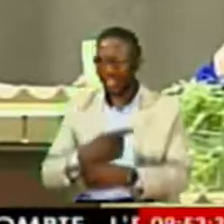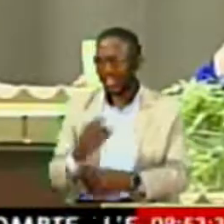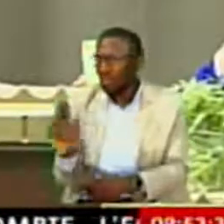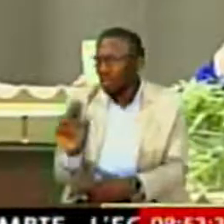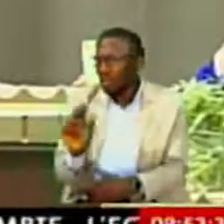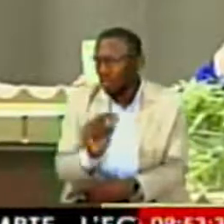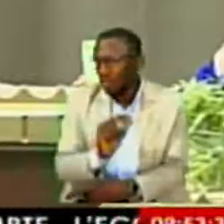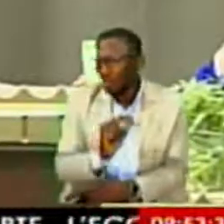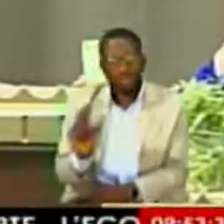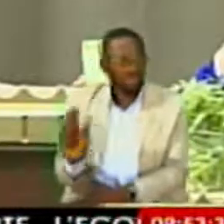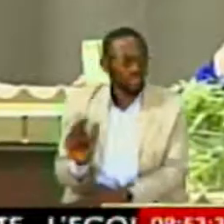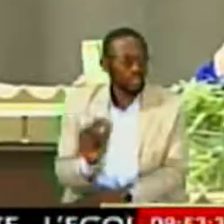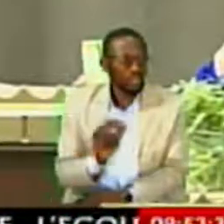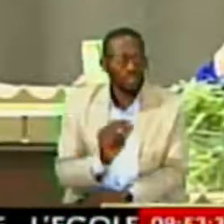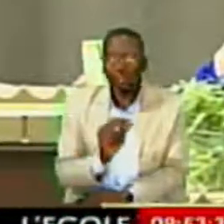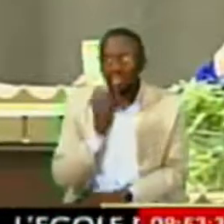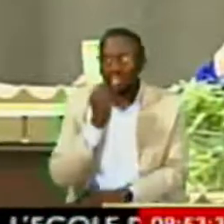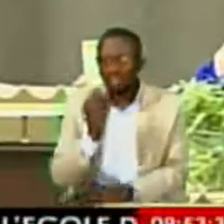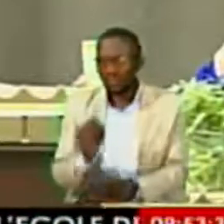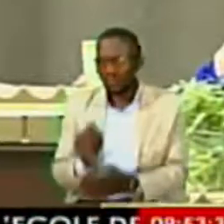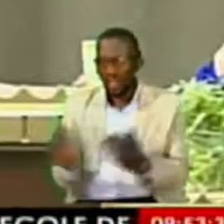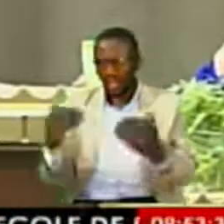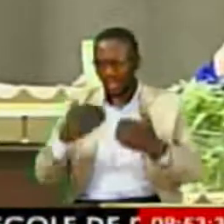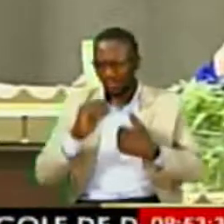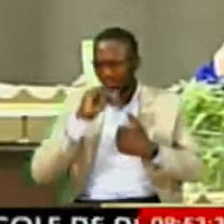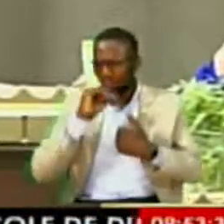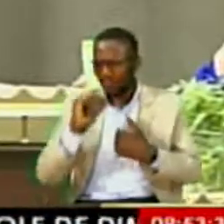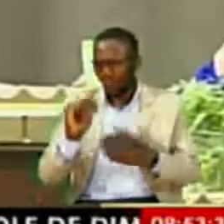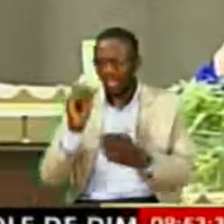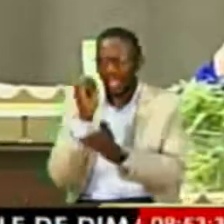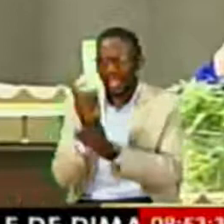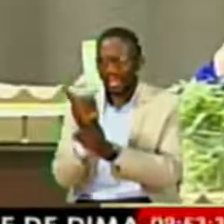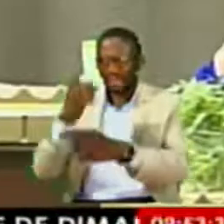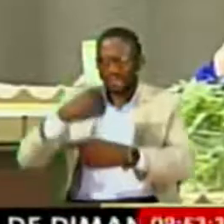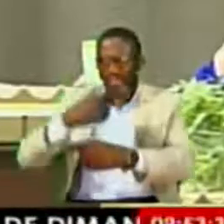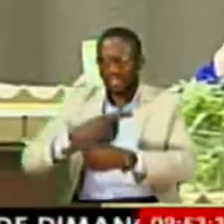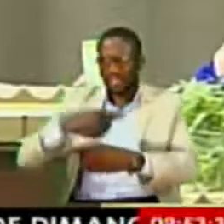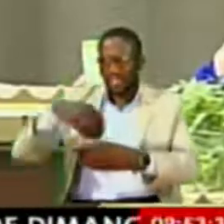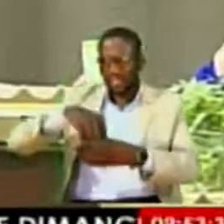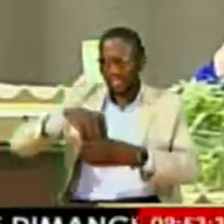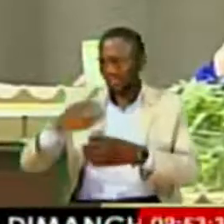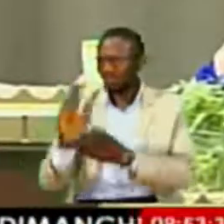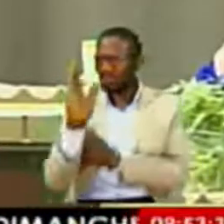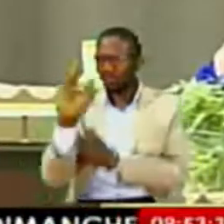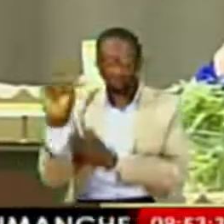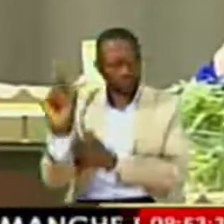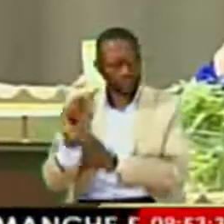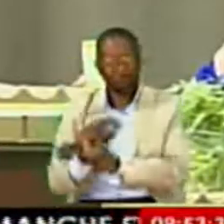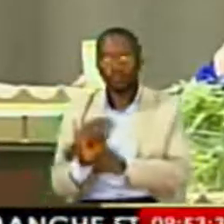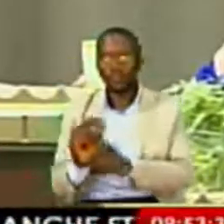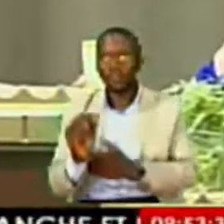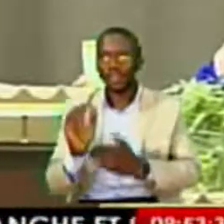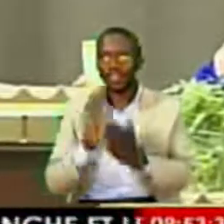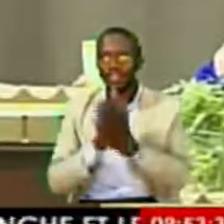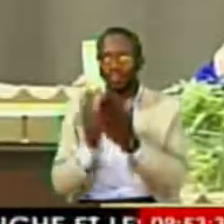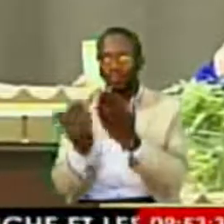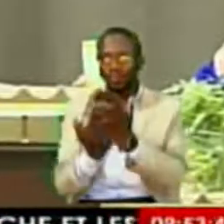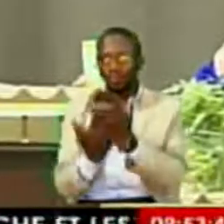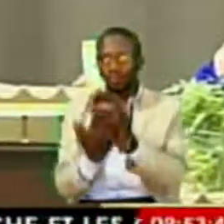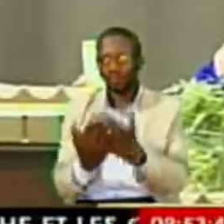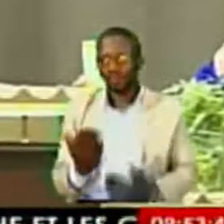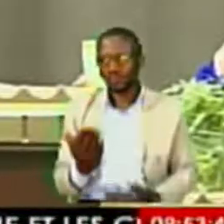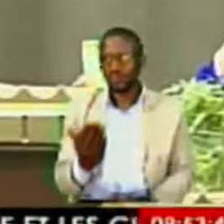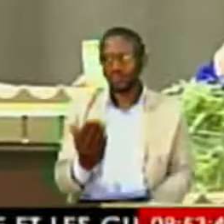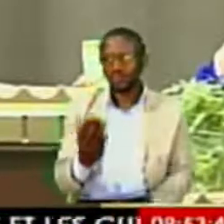Non. No, no. Il n'y a pas d'injustice. There is no unrighteousness in God. Selon Isaïe 46. According